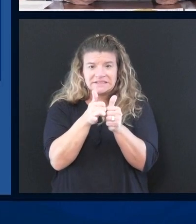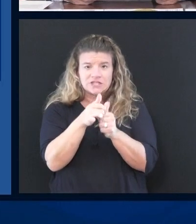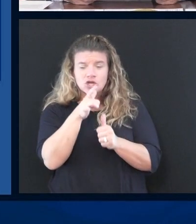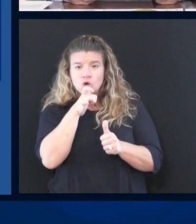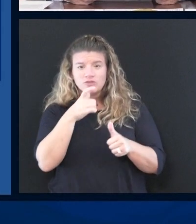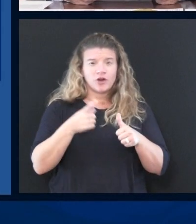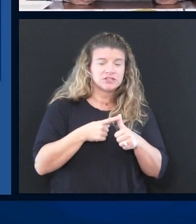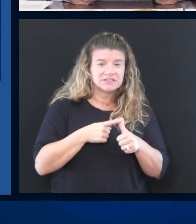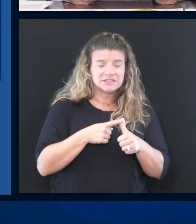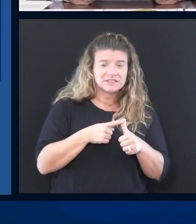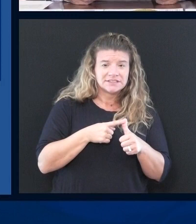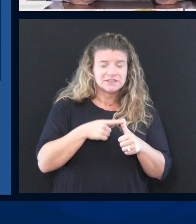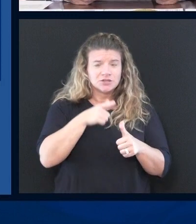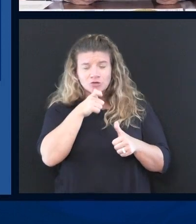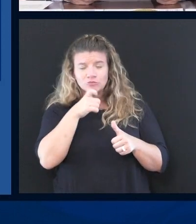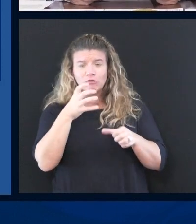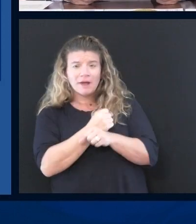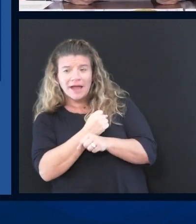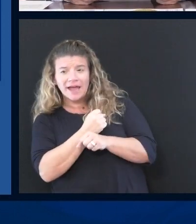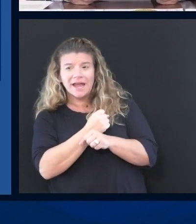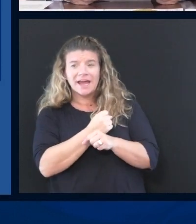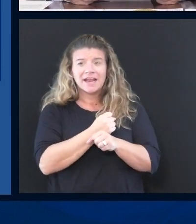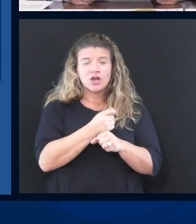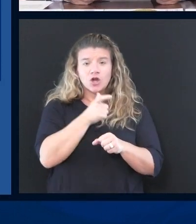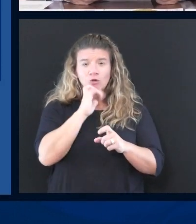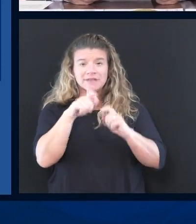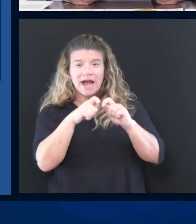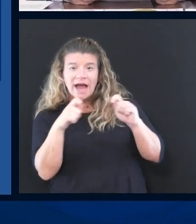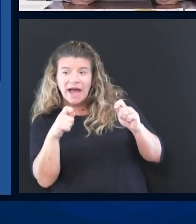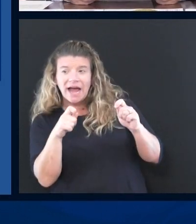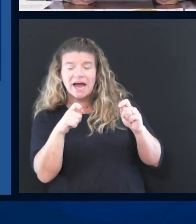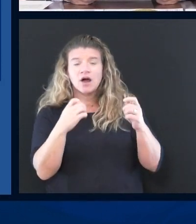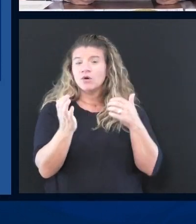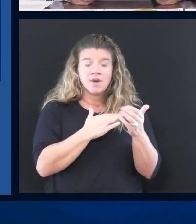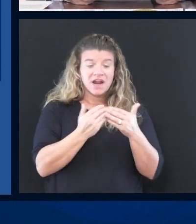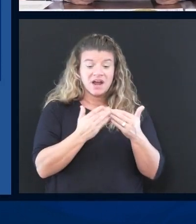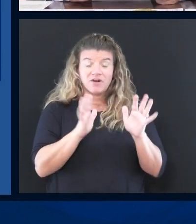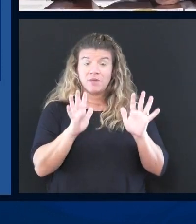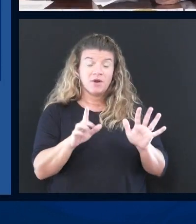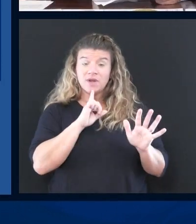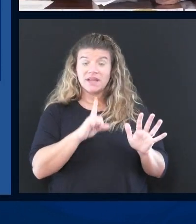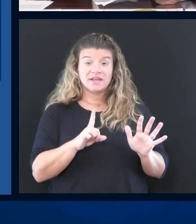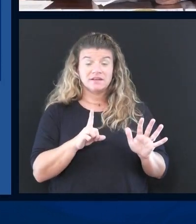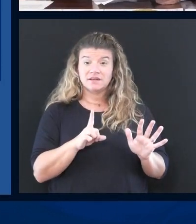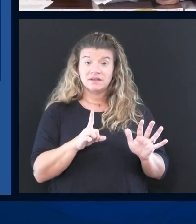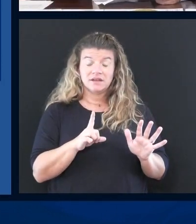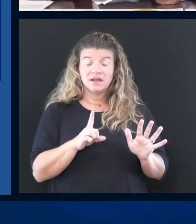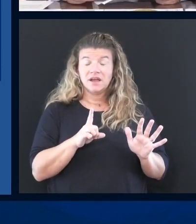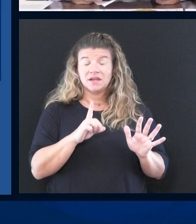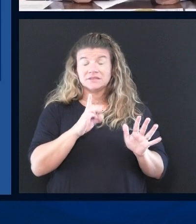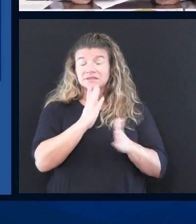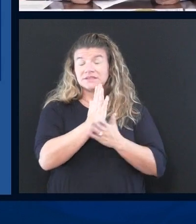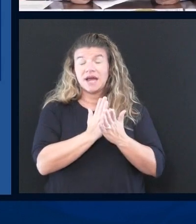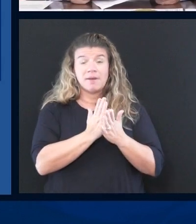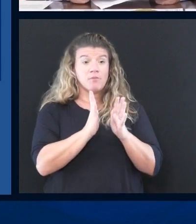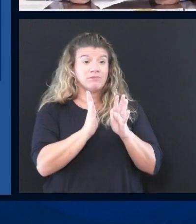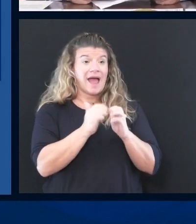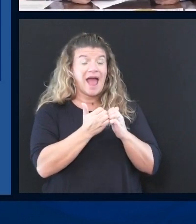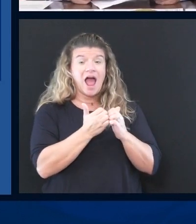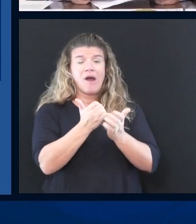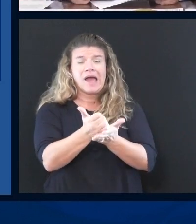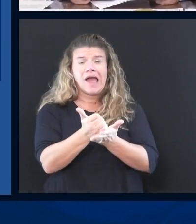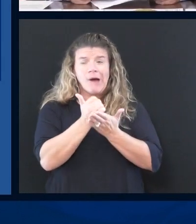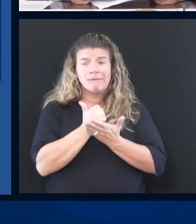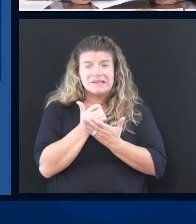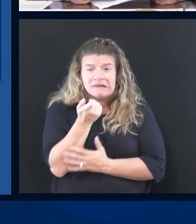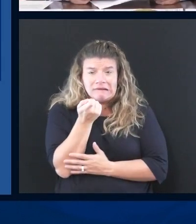first, or tied for first or whatever. Like I said before, some way, somehow, help me just a